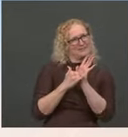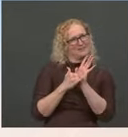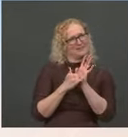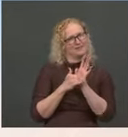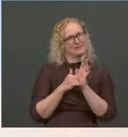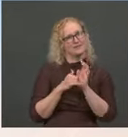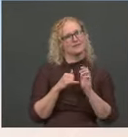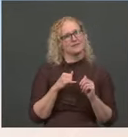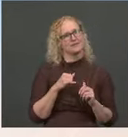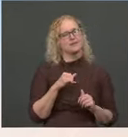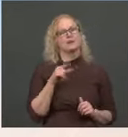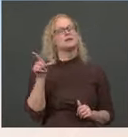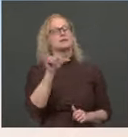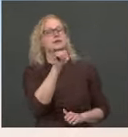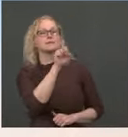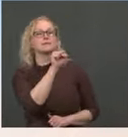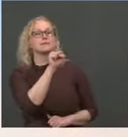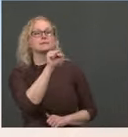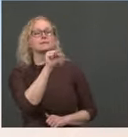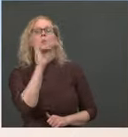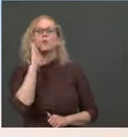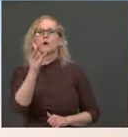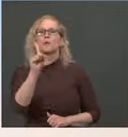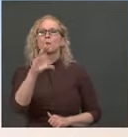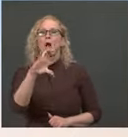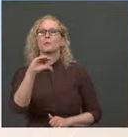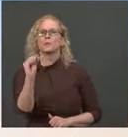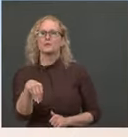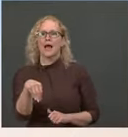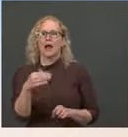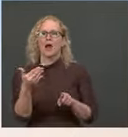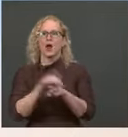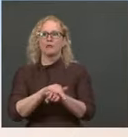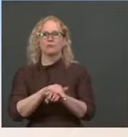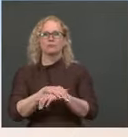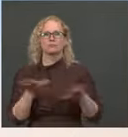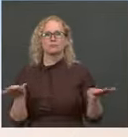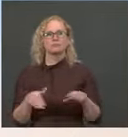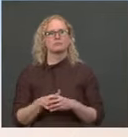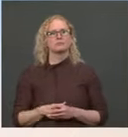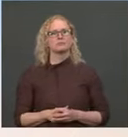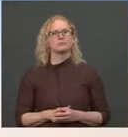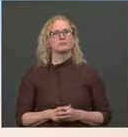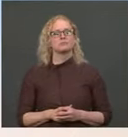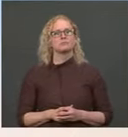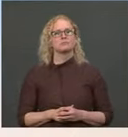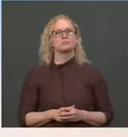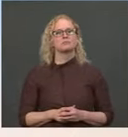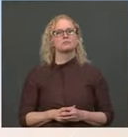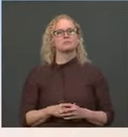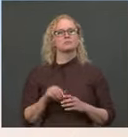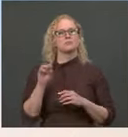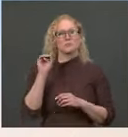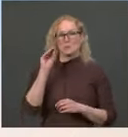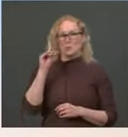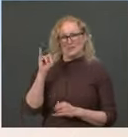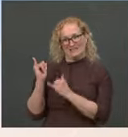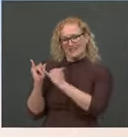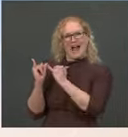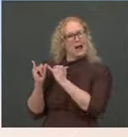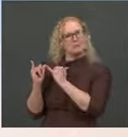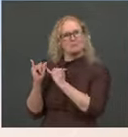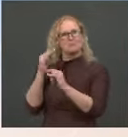for. That's what we have seen for Moody's, as I just mentioned. That's what we put out, numbers ourselves, the